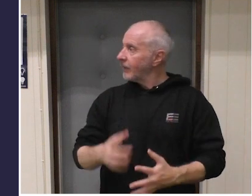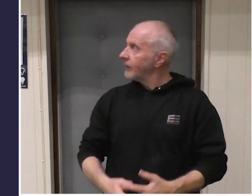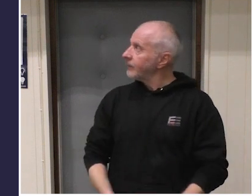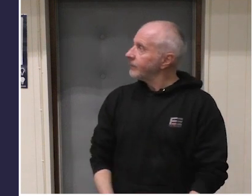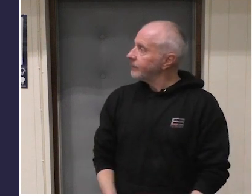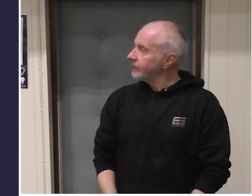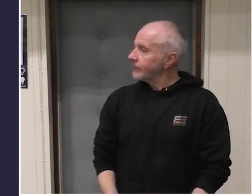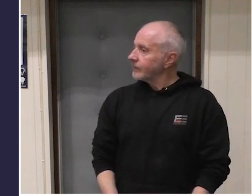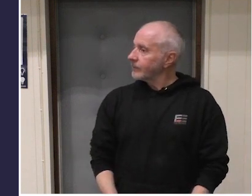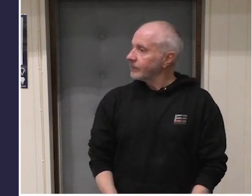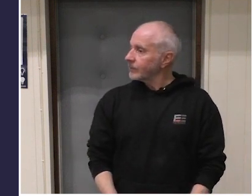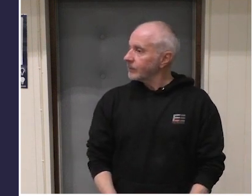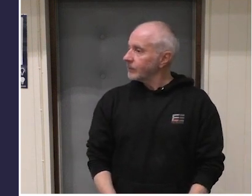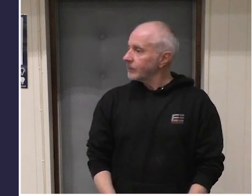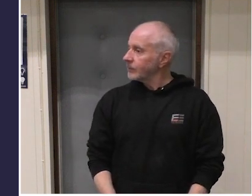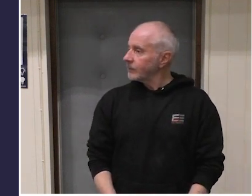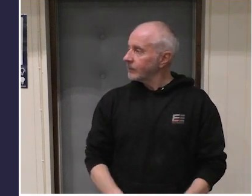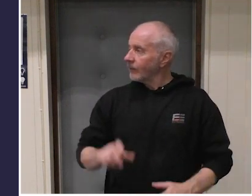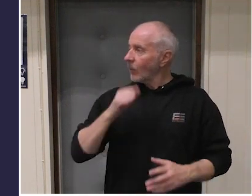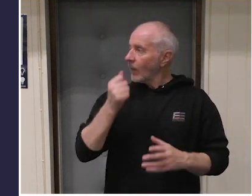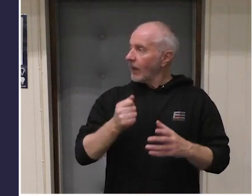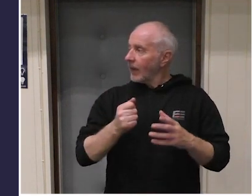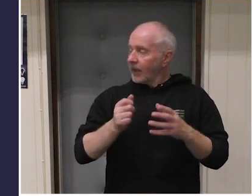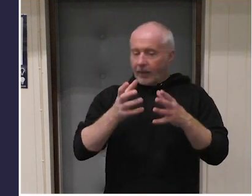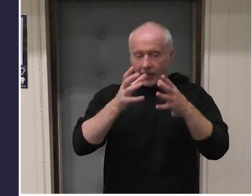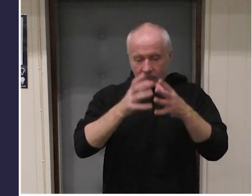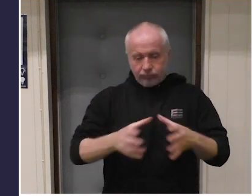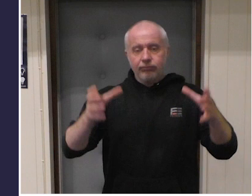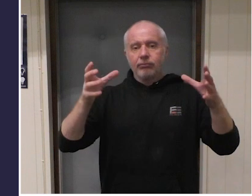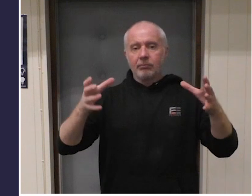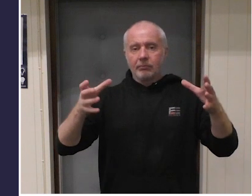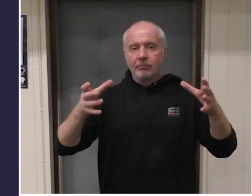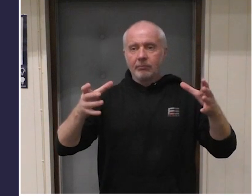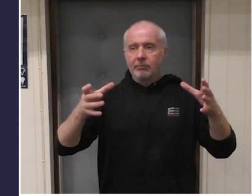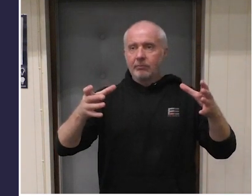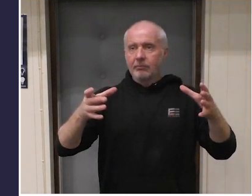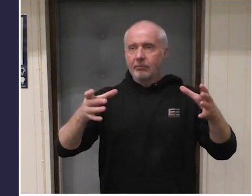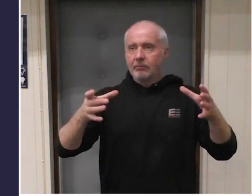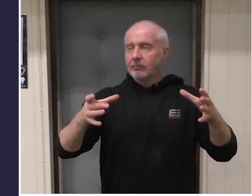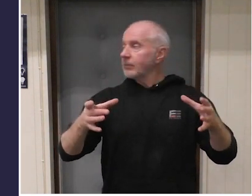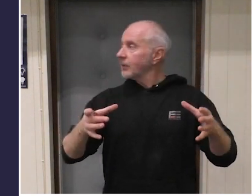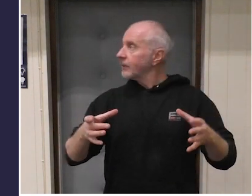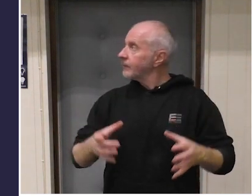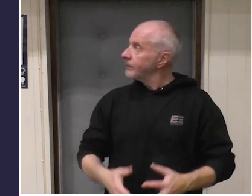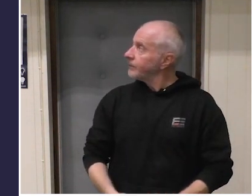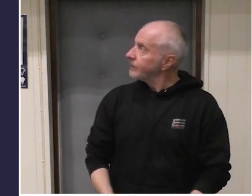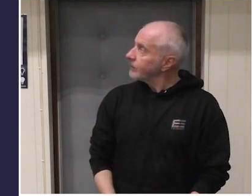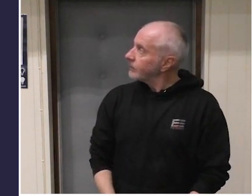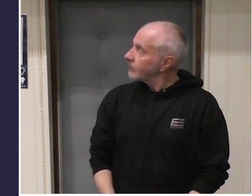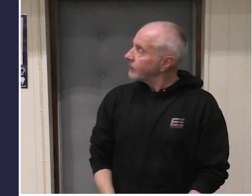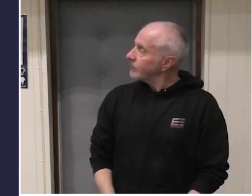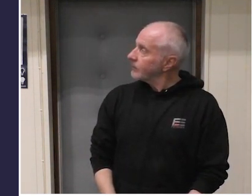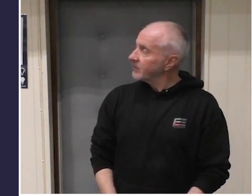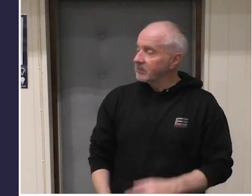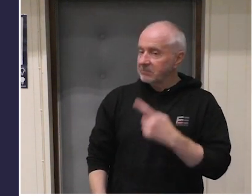The entropy will significantly increase. Sure, yeah. So, that's what happens.